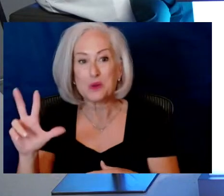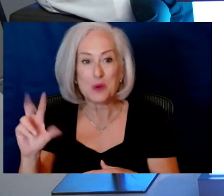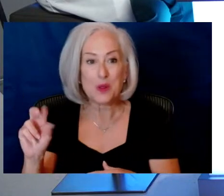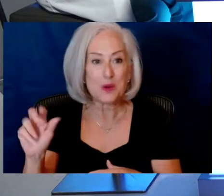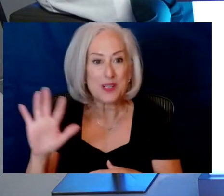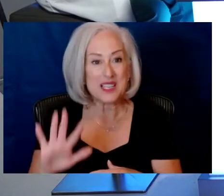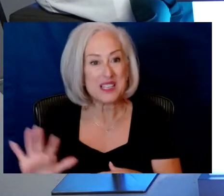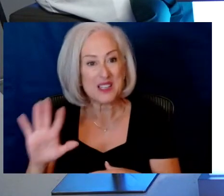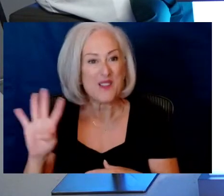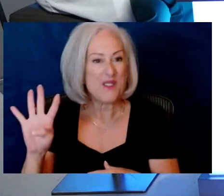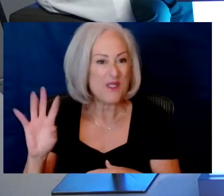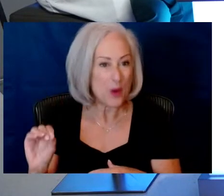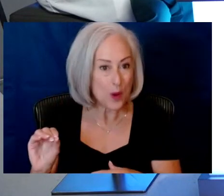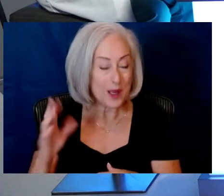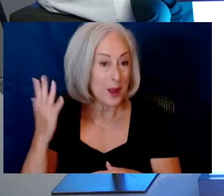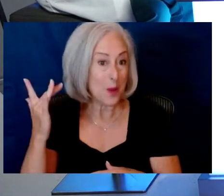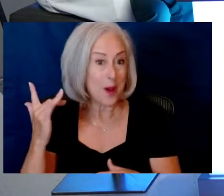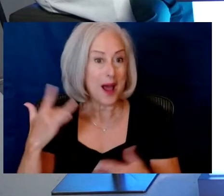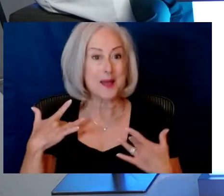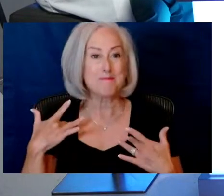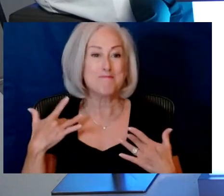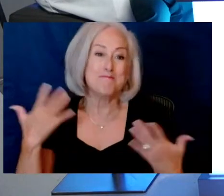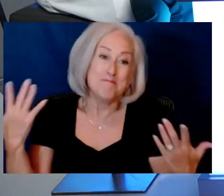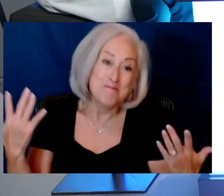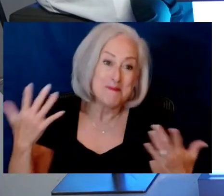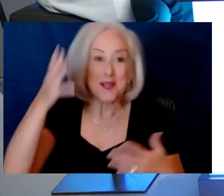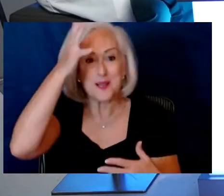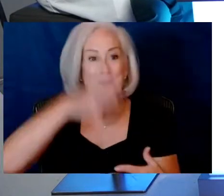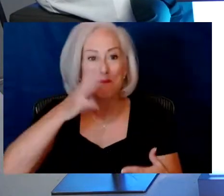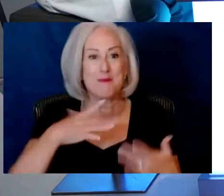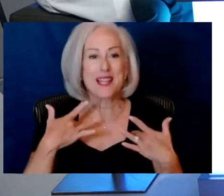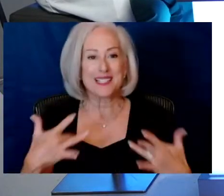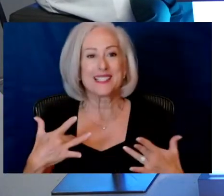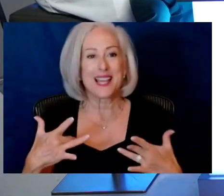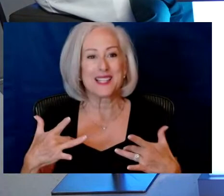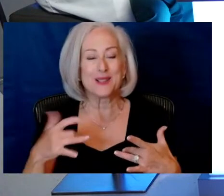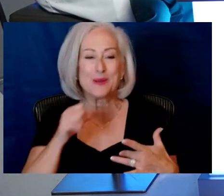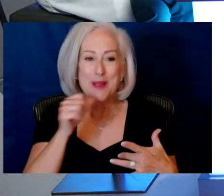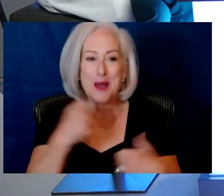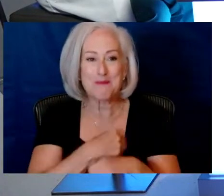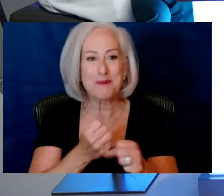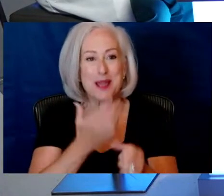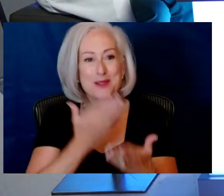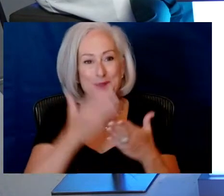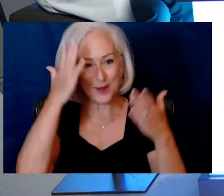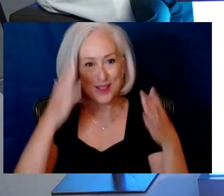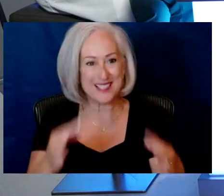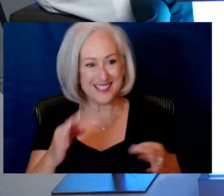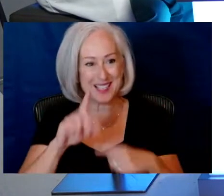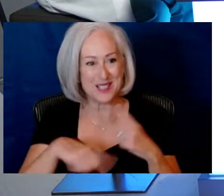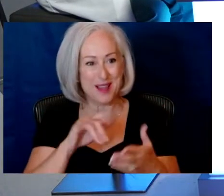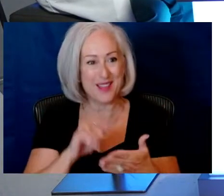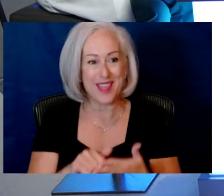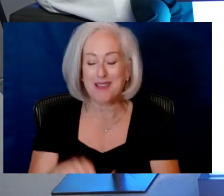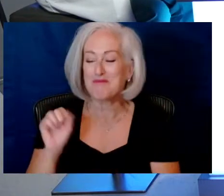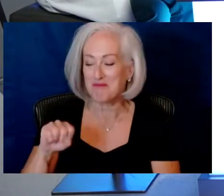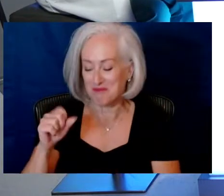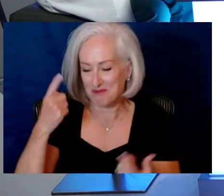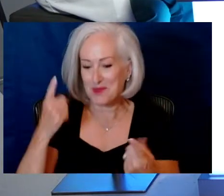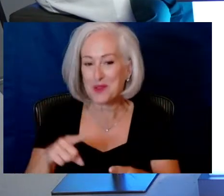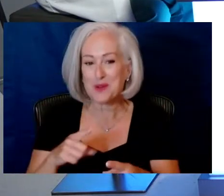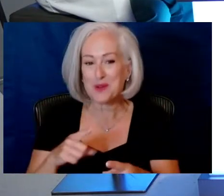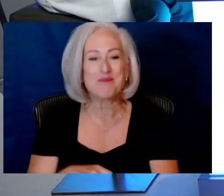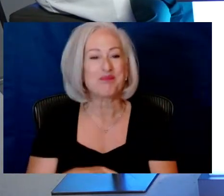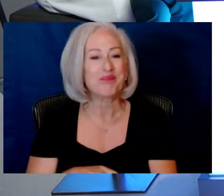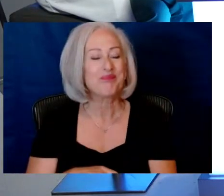course, men tend to do things that are not the best decisions. So the risk-taking behavior? Absolutely, higher. What are